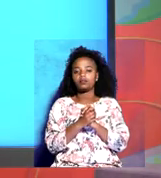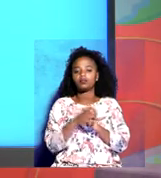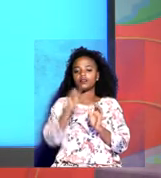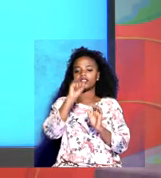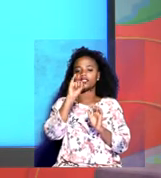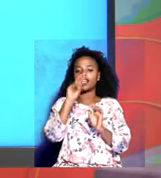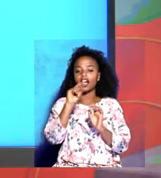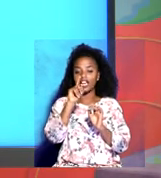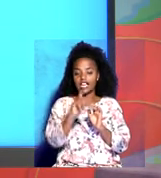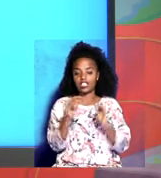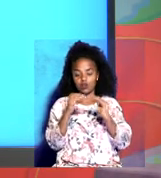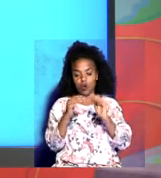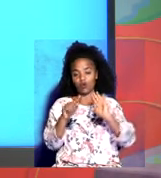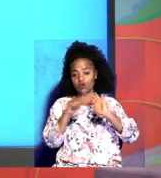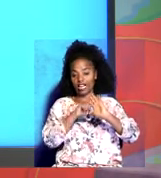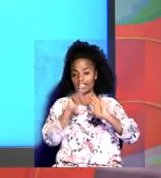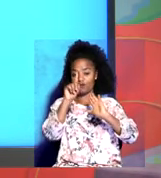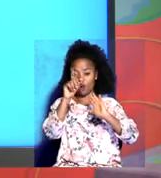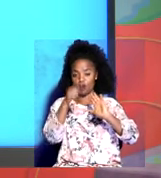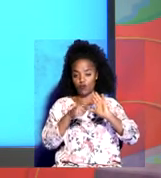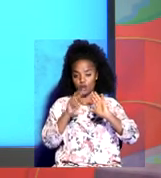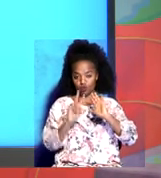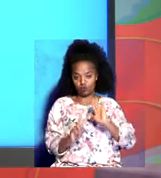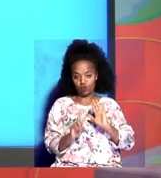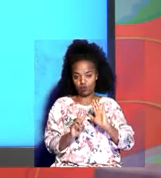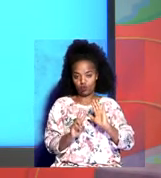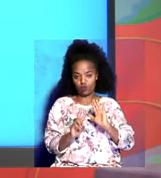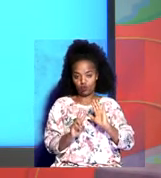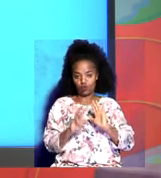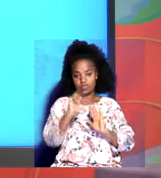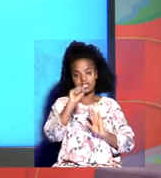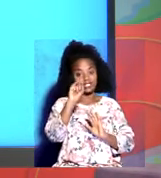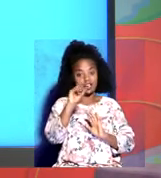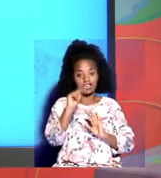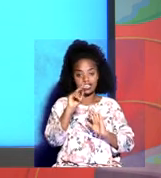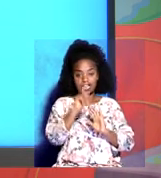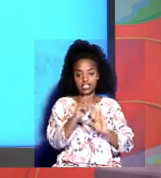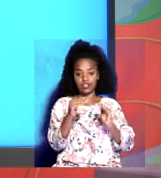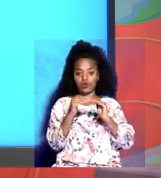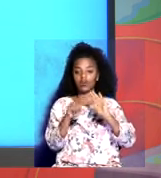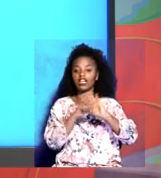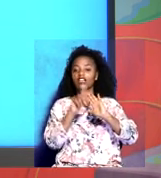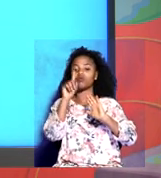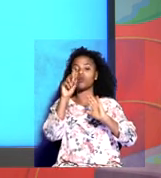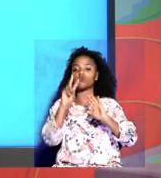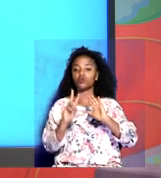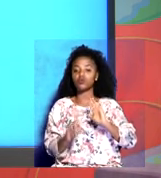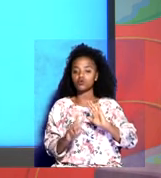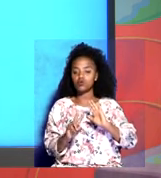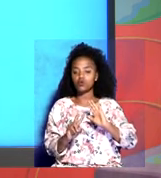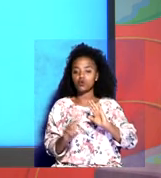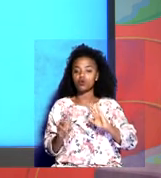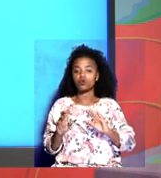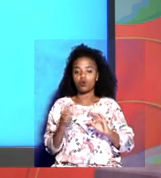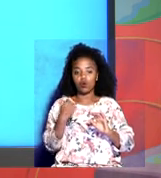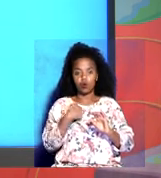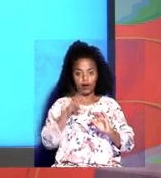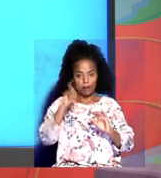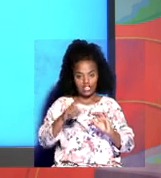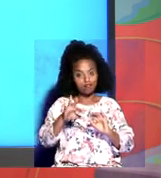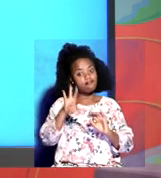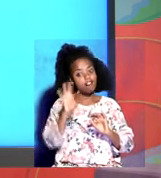Sine x is equal to negative 1 over 2. Sine x is equals to negative 1 over 2. We need first